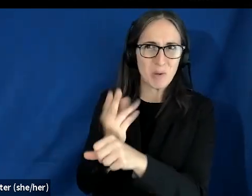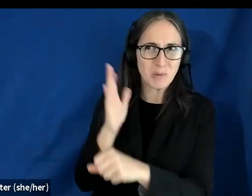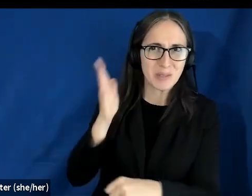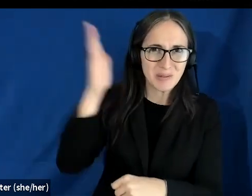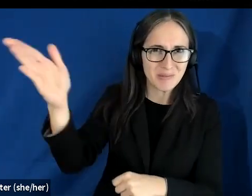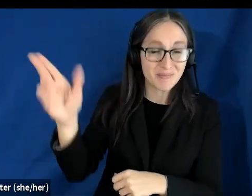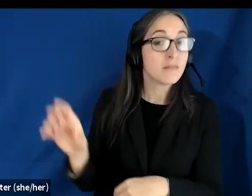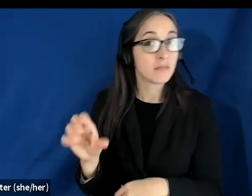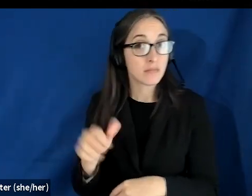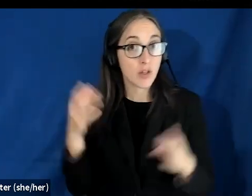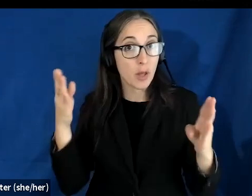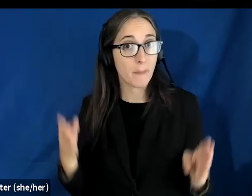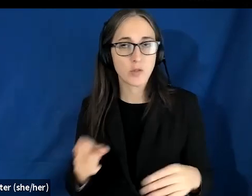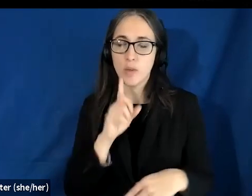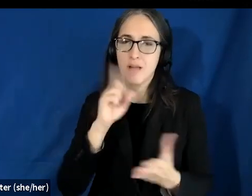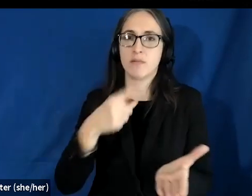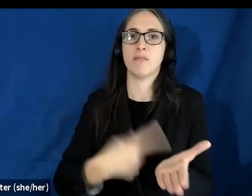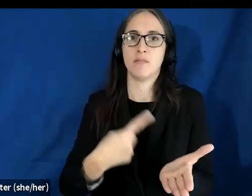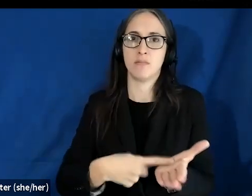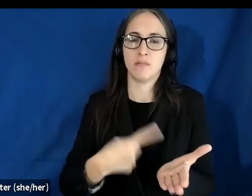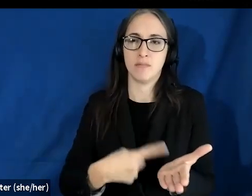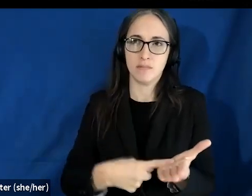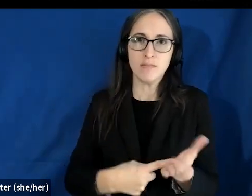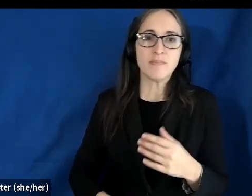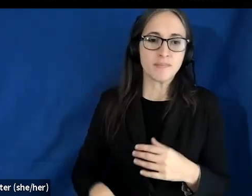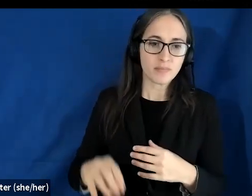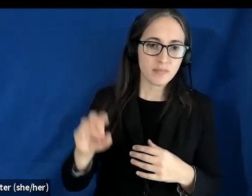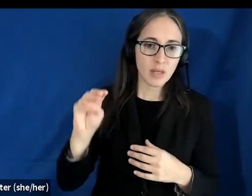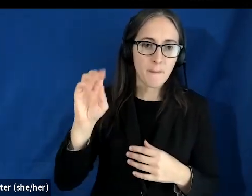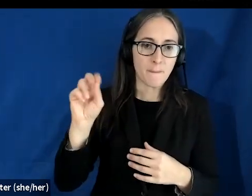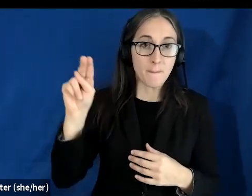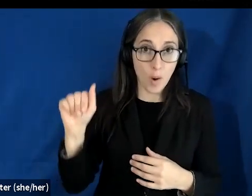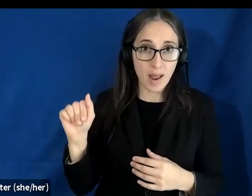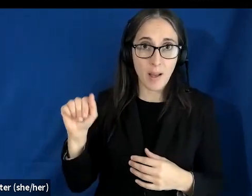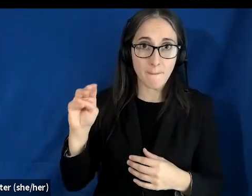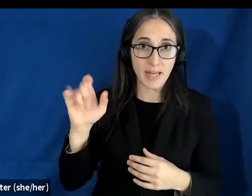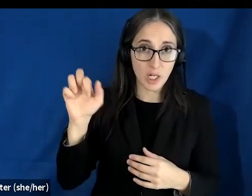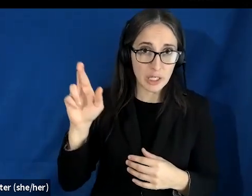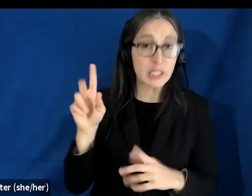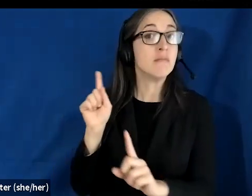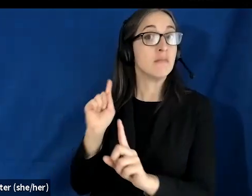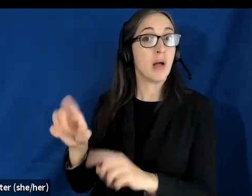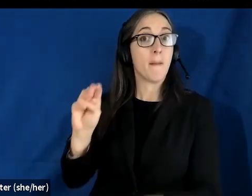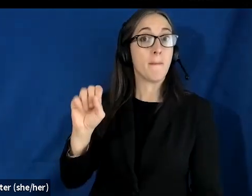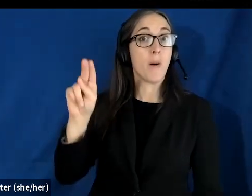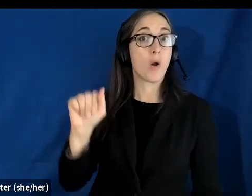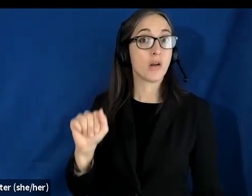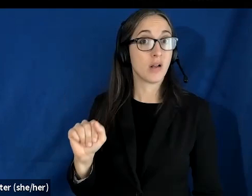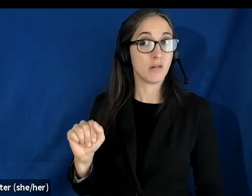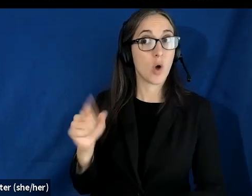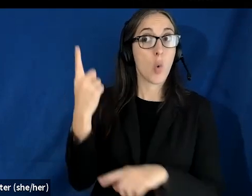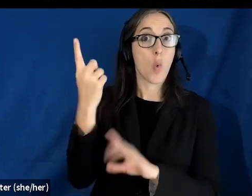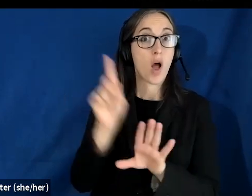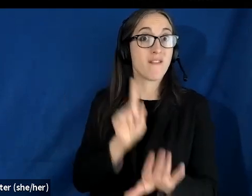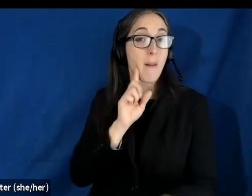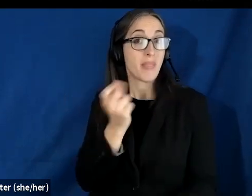really have to talk about is Mona Minkara. Mona is one of the 12 ambassadors